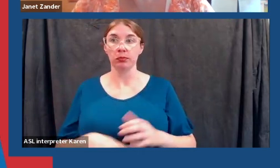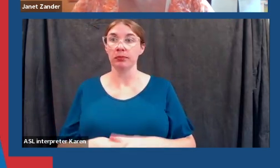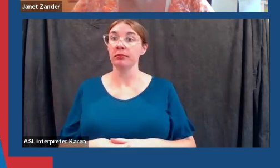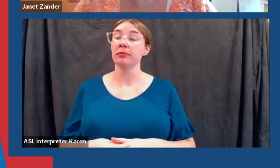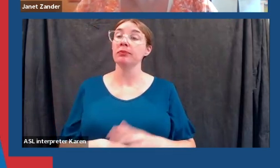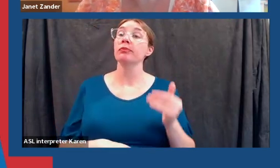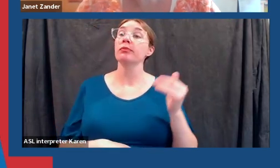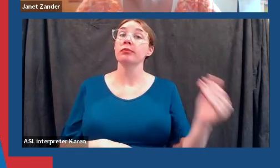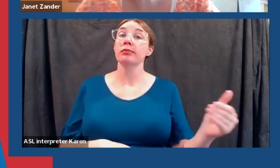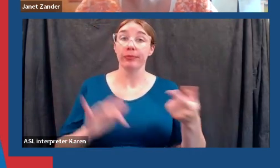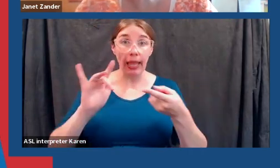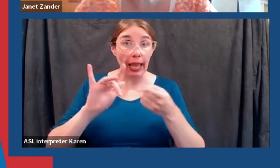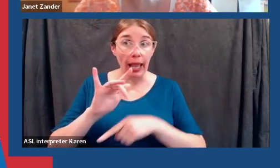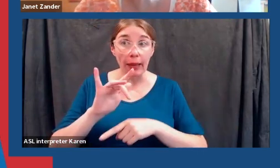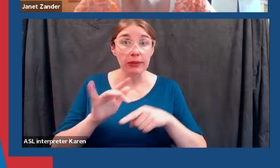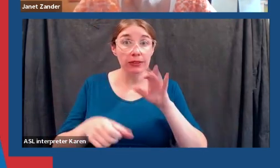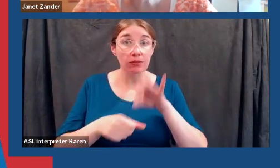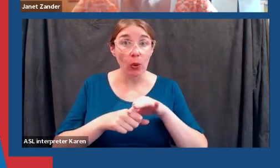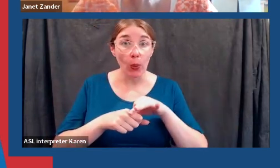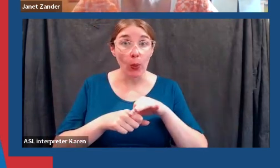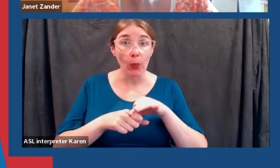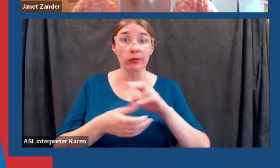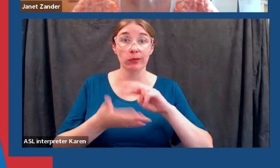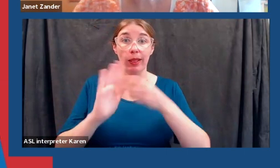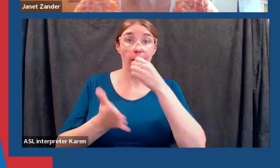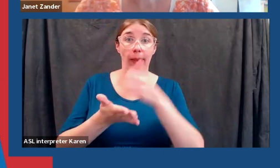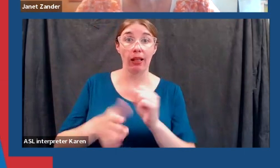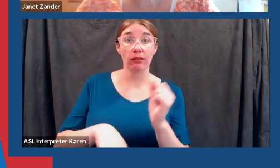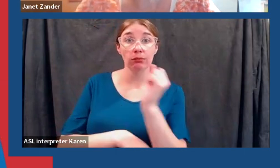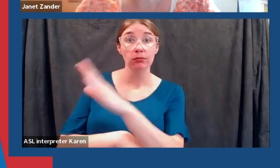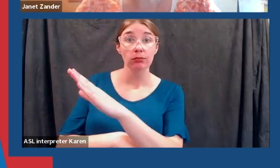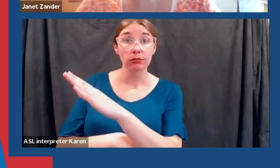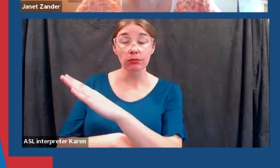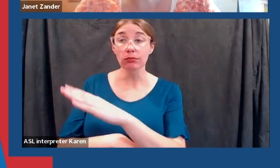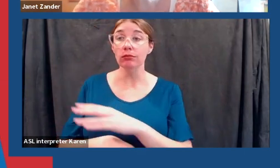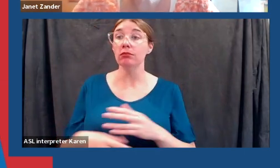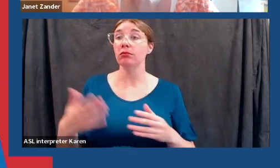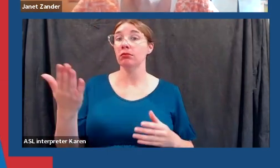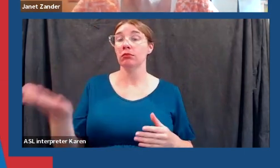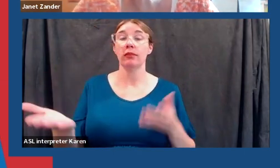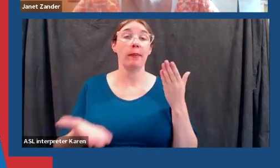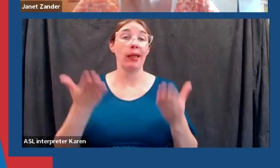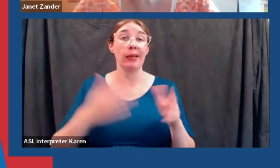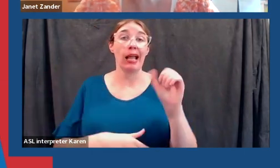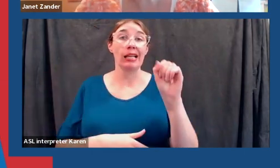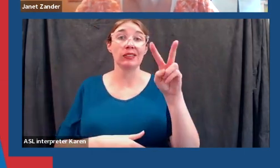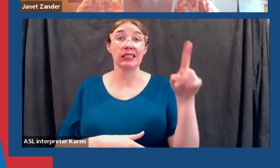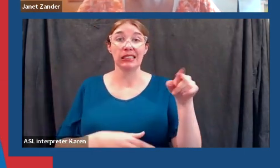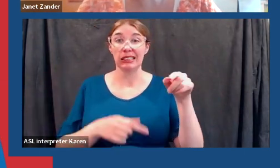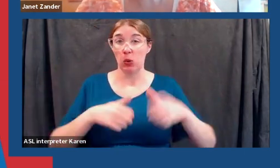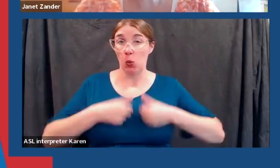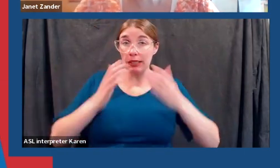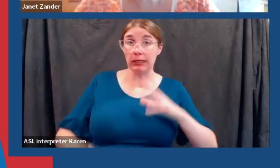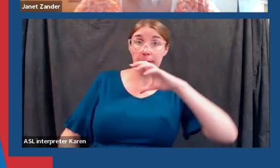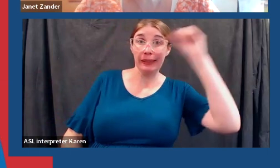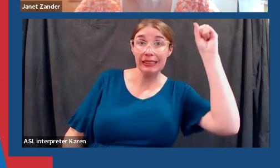If they're doing absentee voting by mail, this could be they missed the special voting deputies. It could be